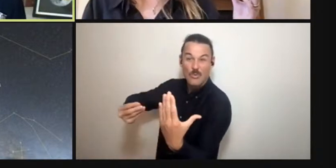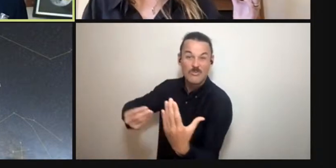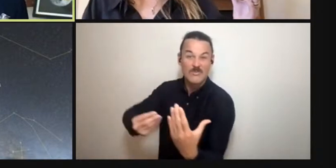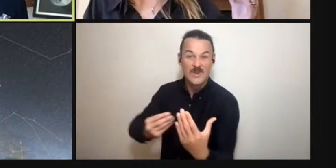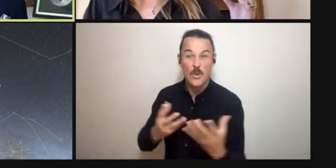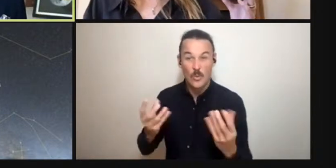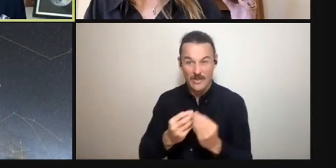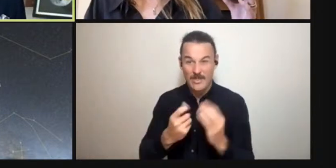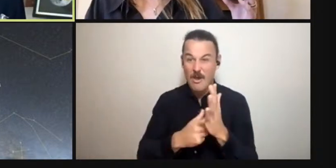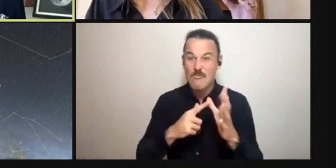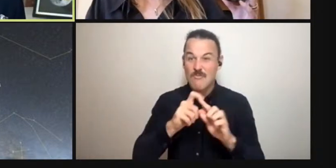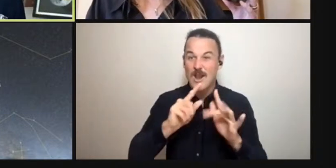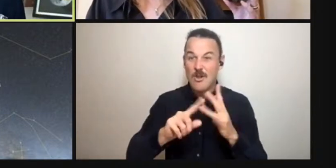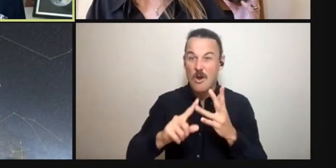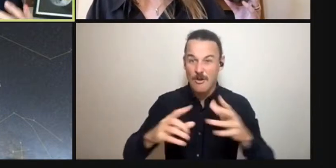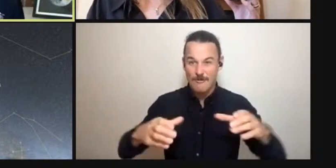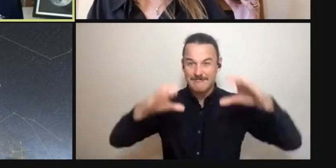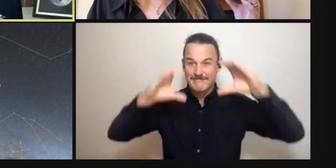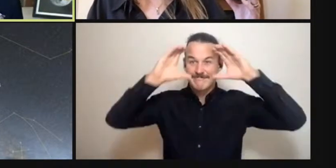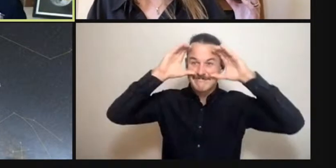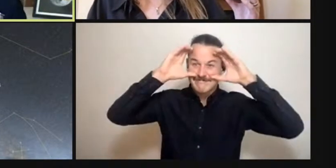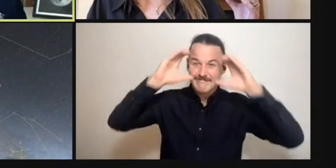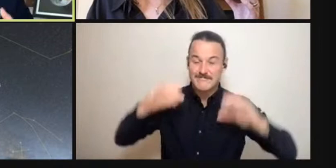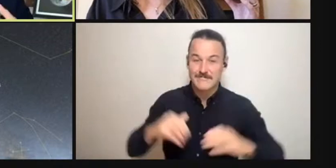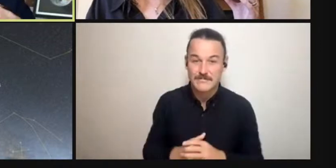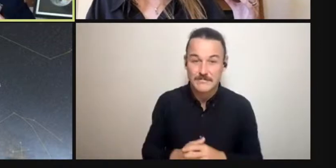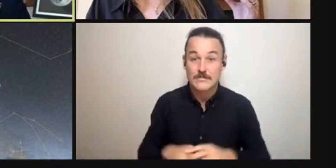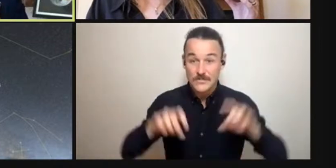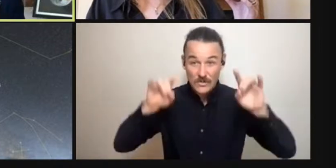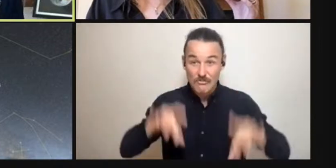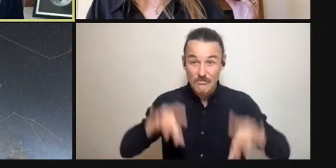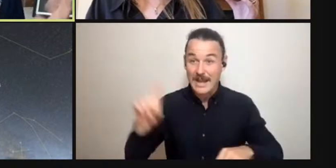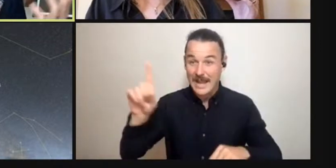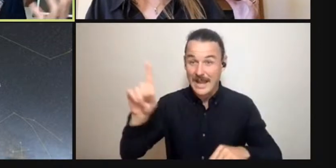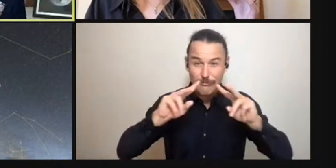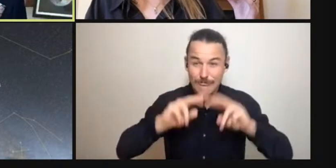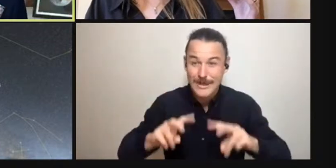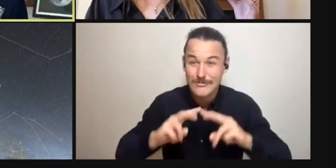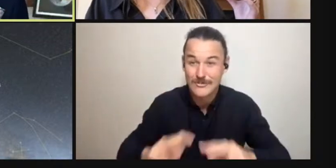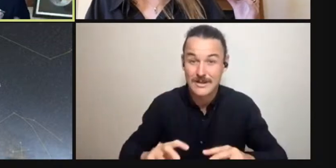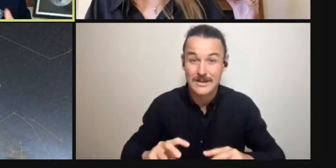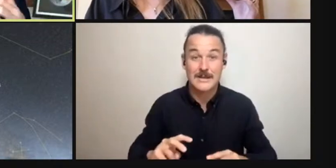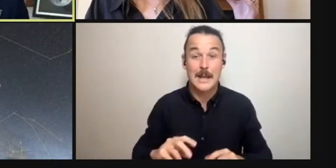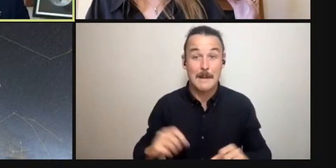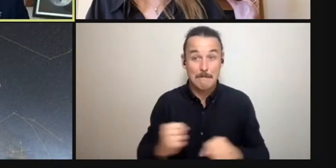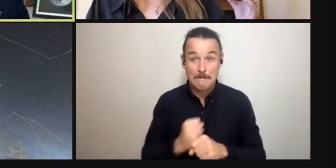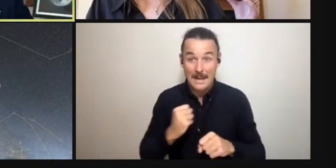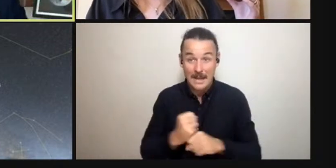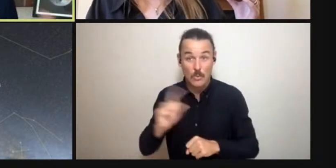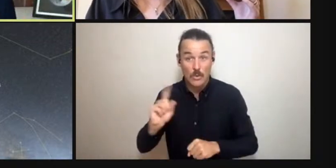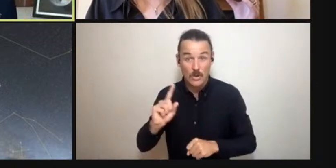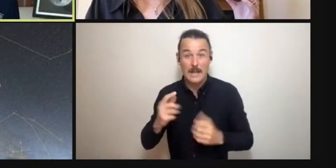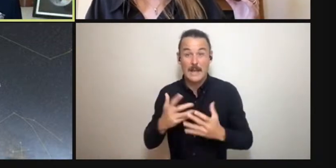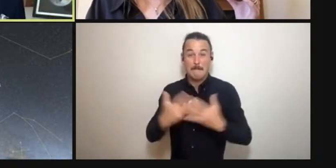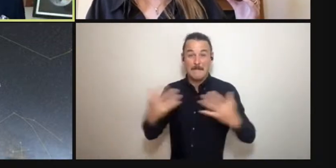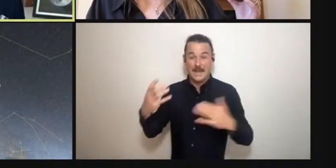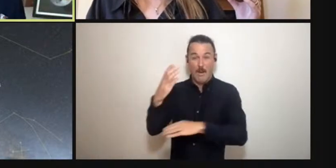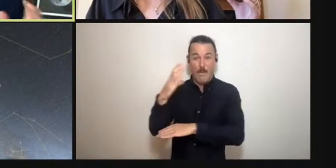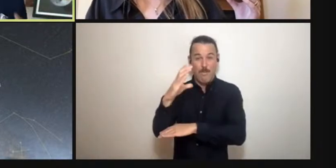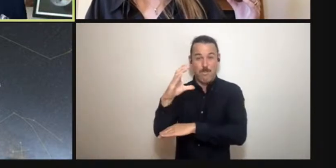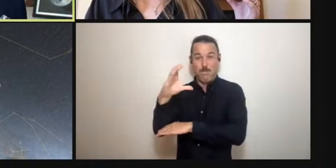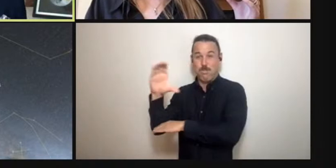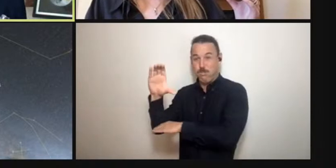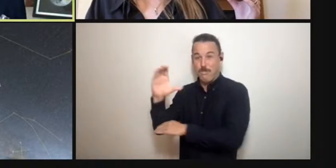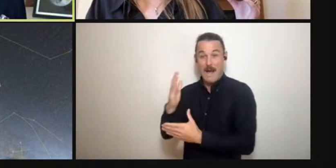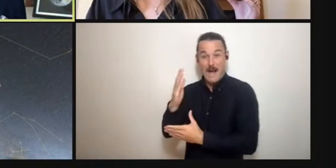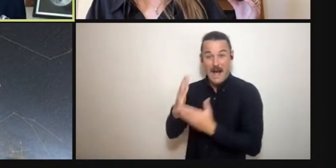Kilometre Array that's coming online. Construction has just begun. The biggest telescope ever imagined, quite frankly. Half of it in Australia, half of it across Africa.